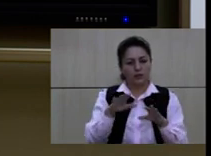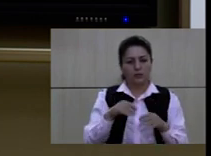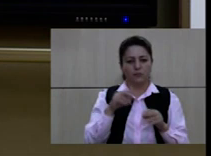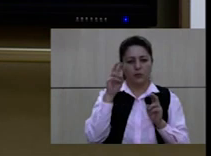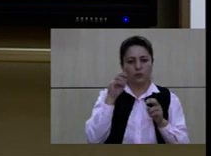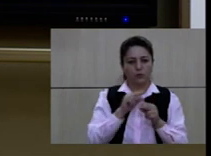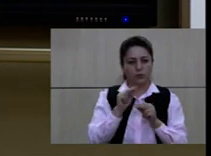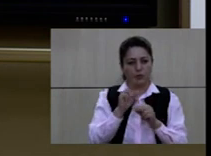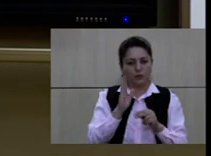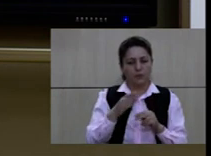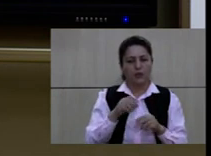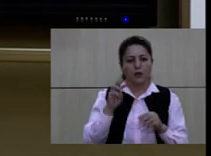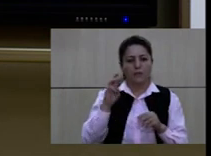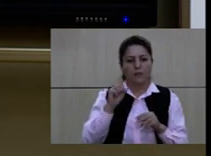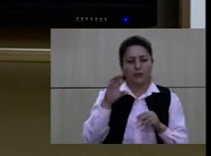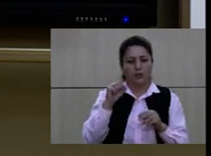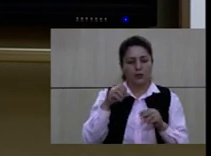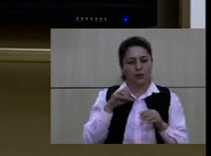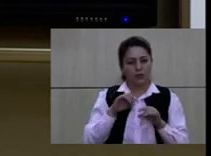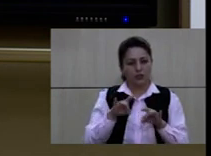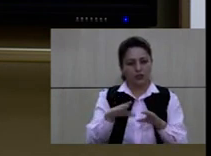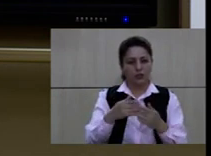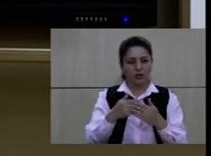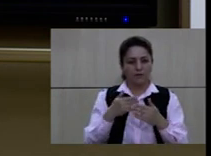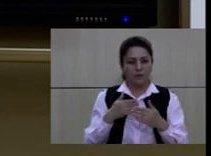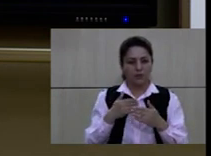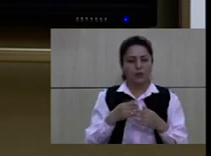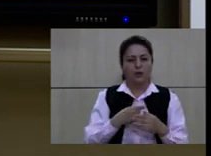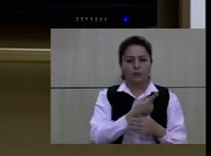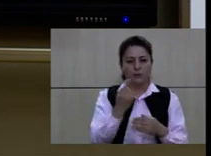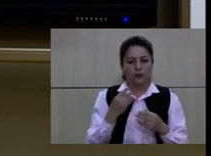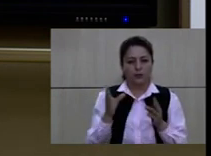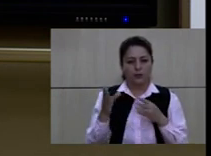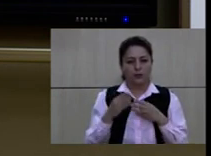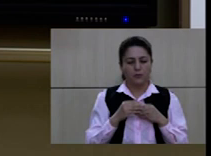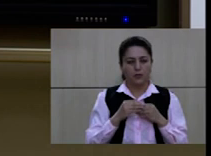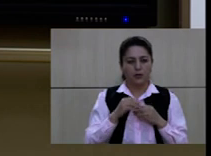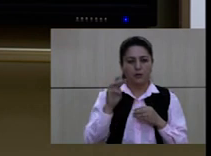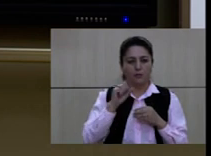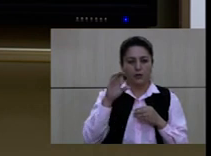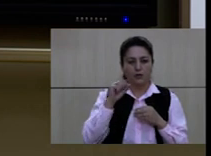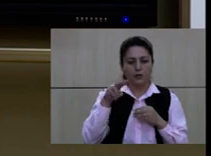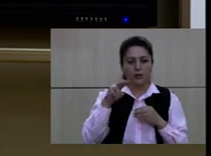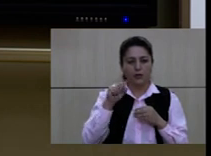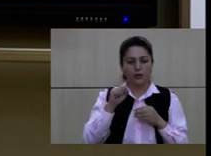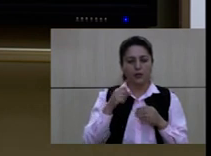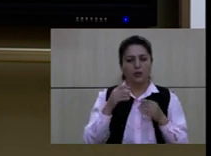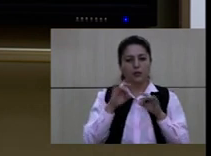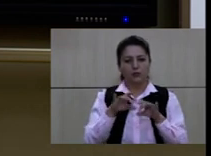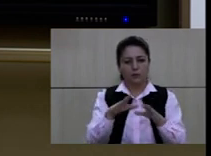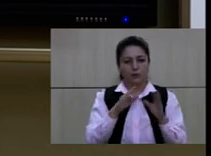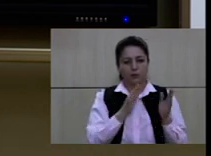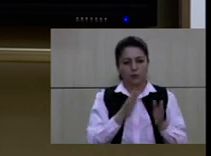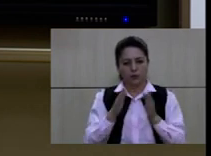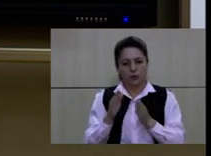o'tamiz. Masalalar yechishdan avval biz siz bilan masala yechish bosqichlarini takrorlab